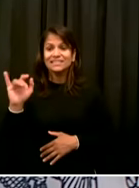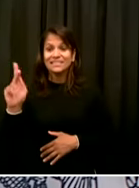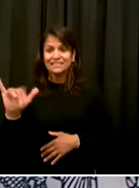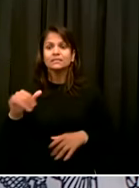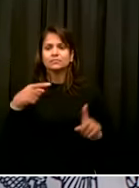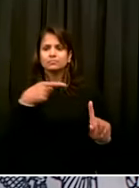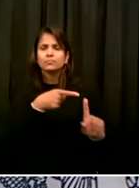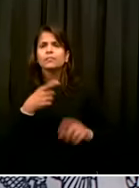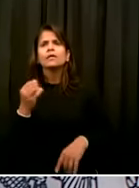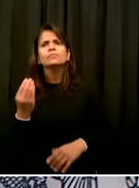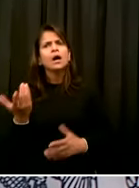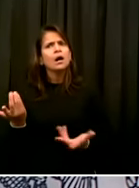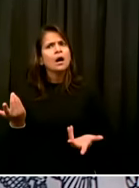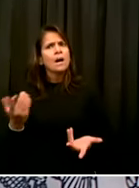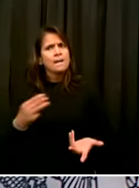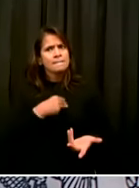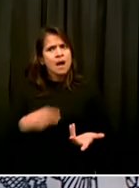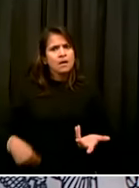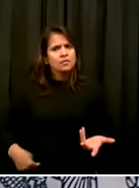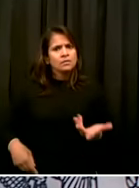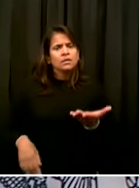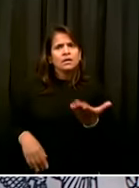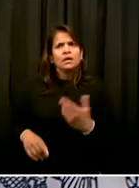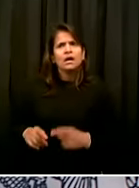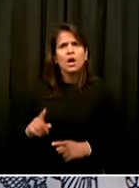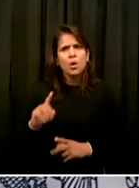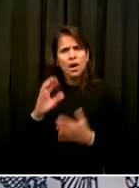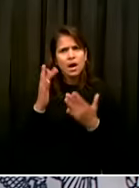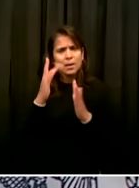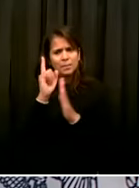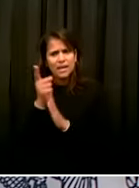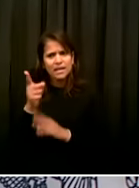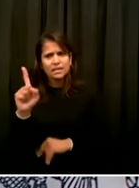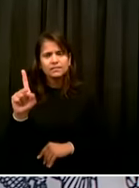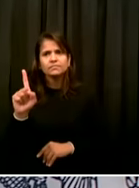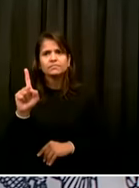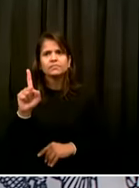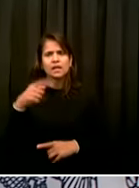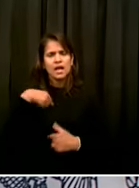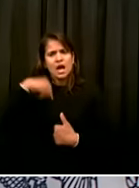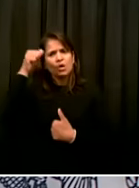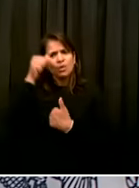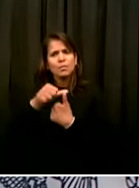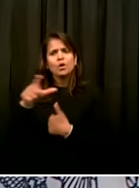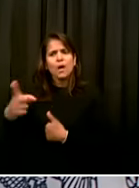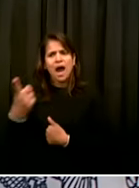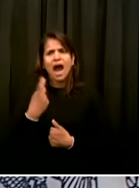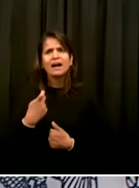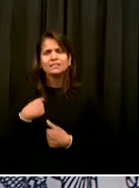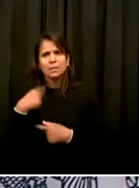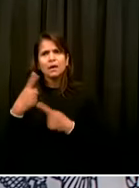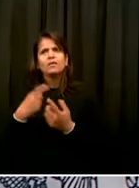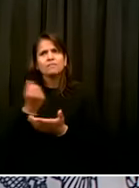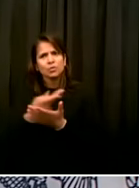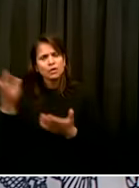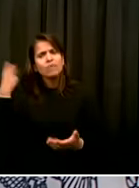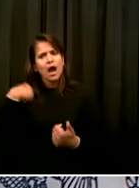in the least Dr. Varma was dismissive of your question. I thought he actually answered your question. I remember when you asked it.